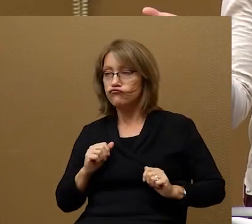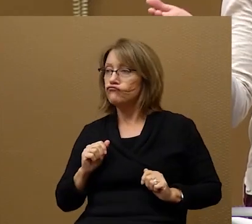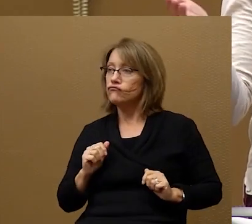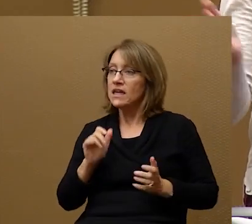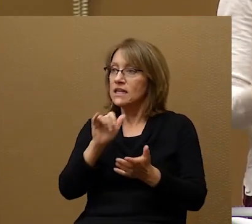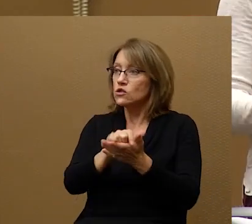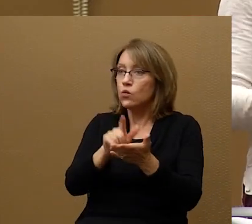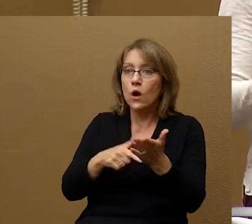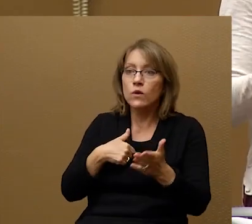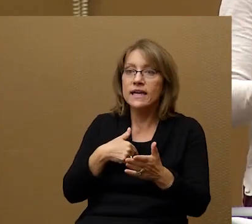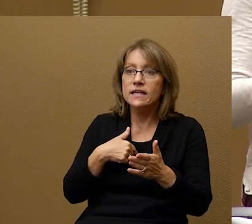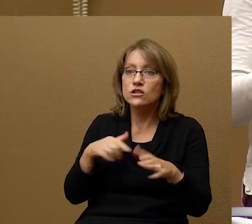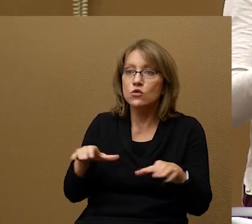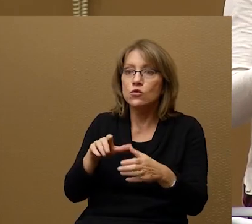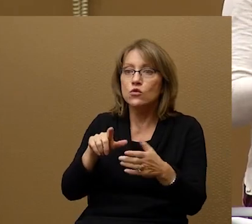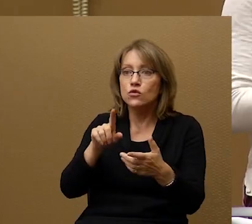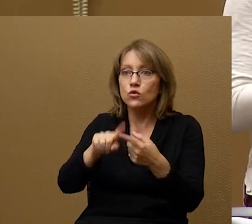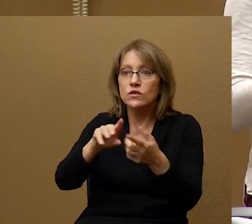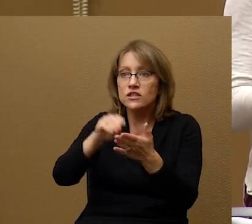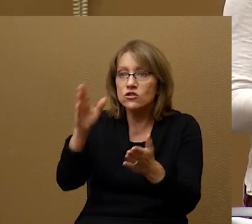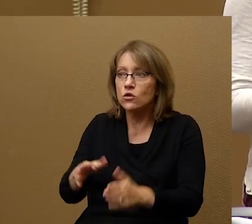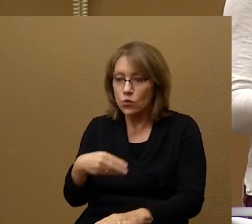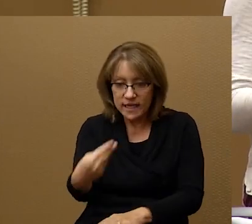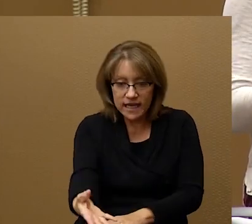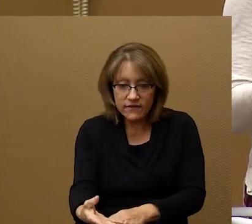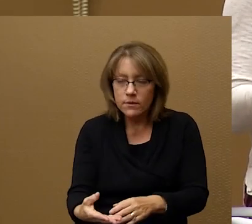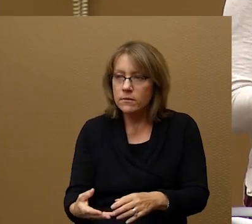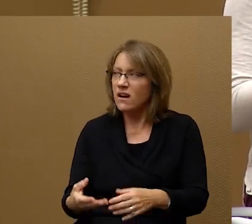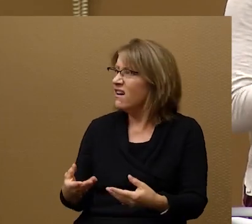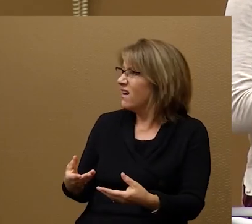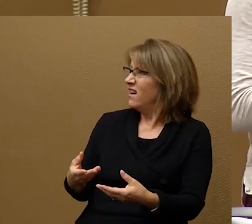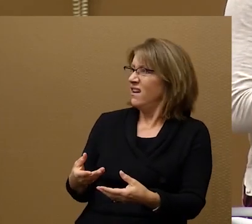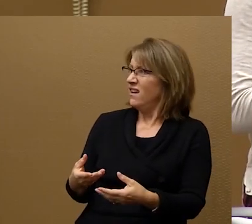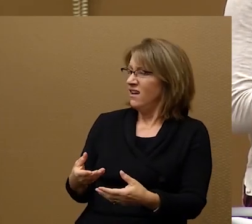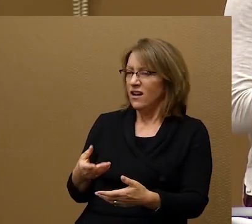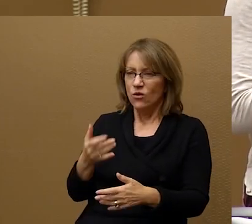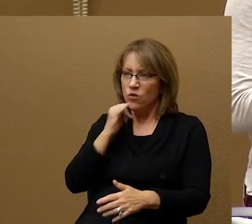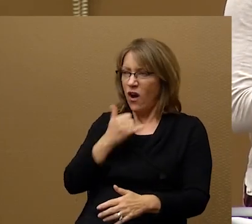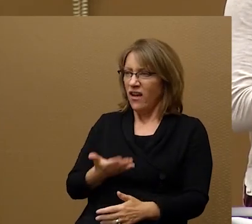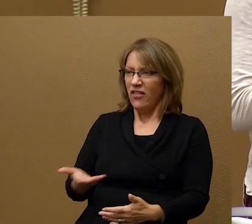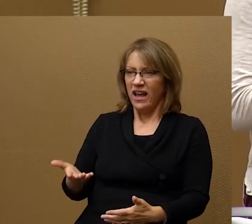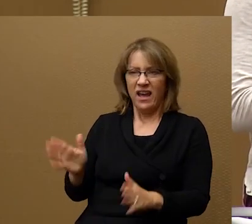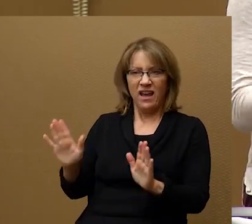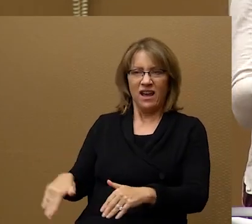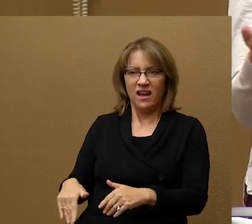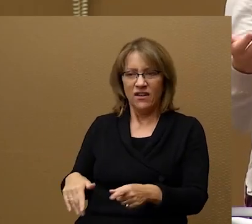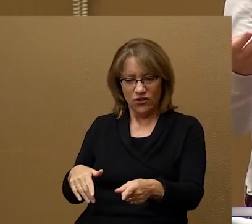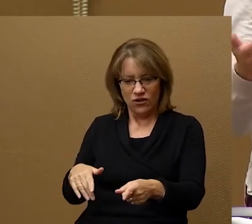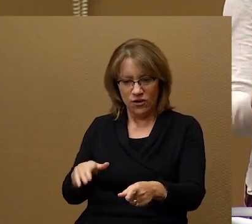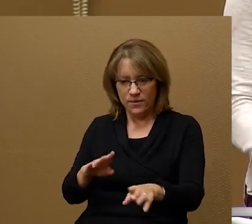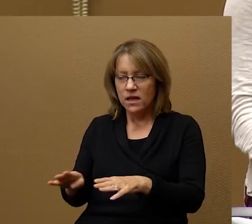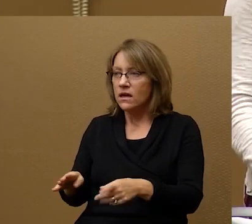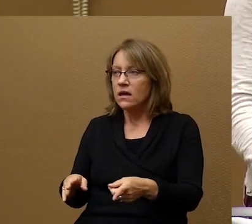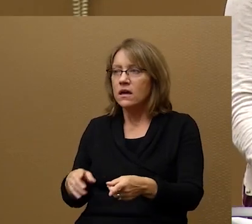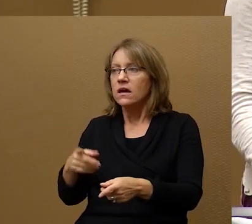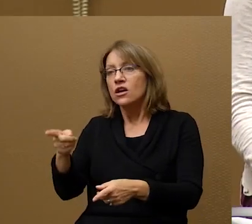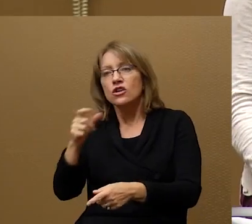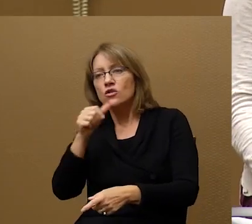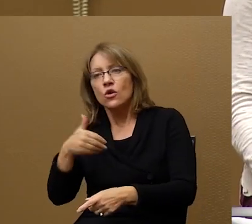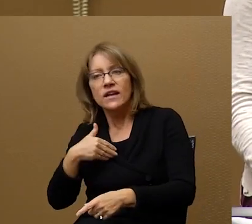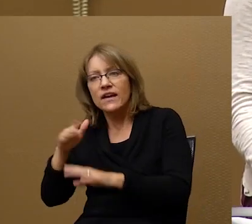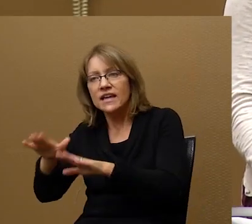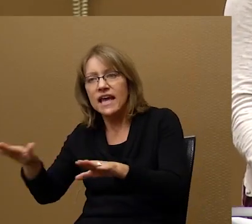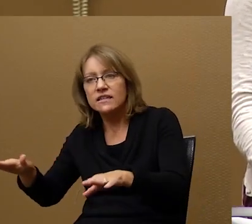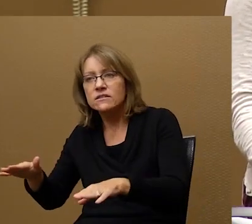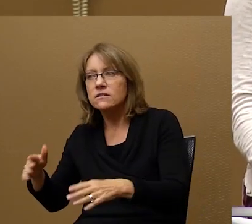with our students, is we give them the wrong reinforcer for their function of their behavior. If you don't have kids, what am I gonna